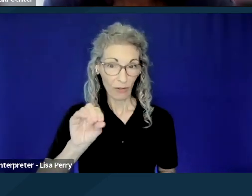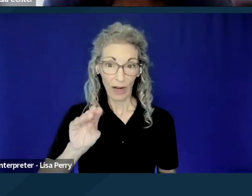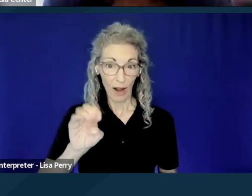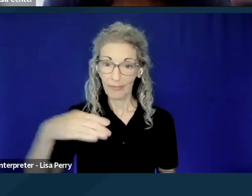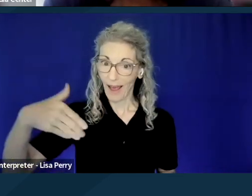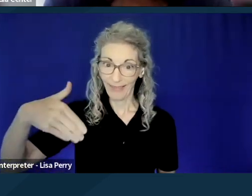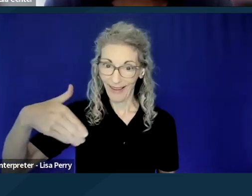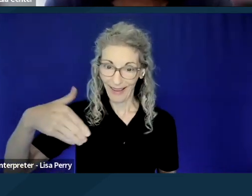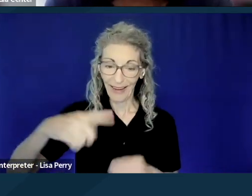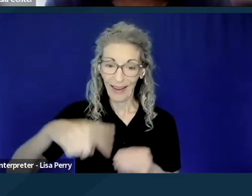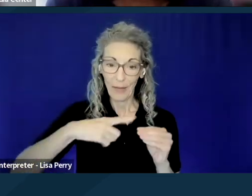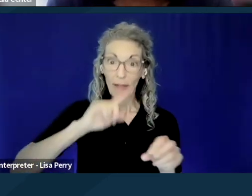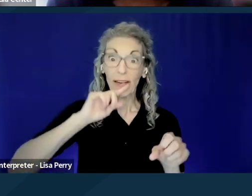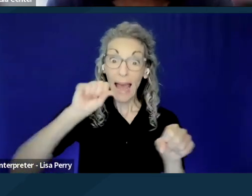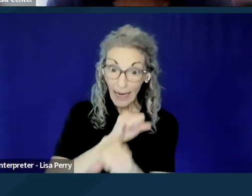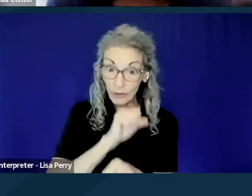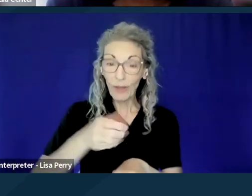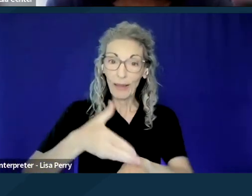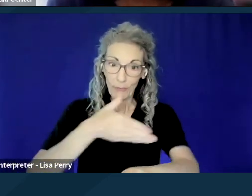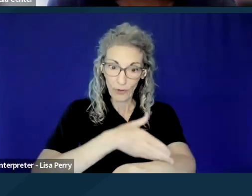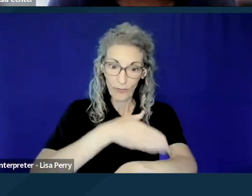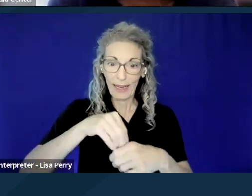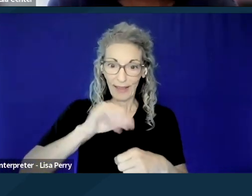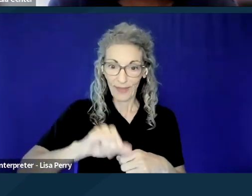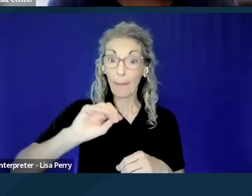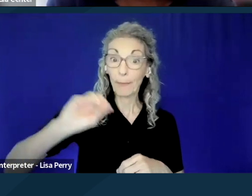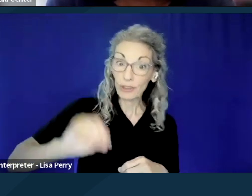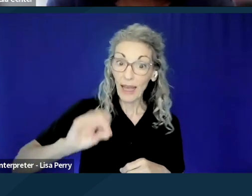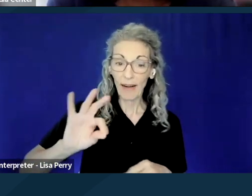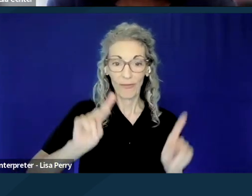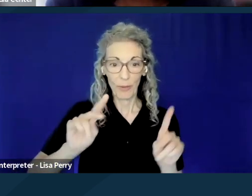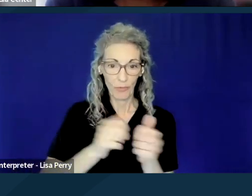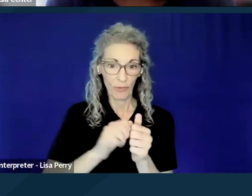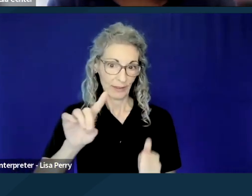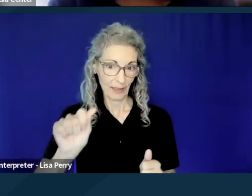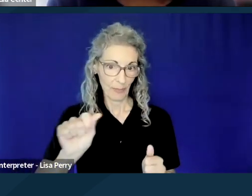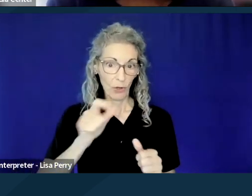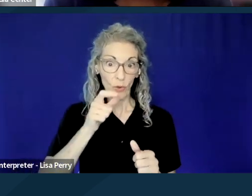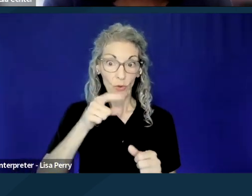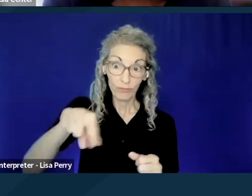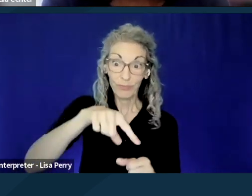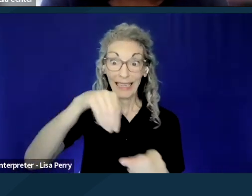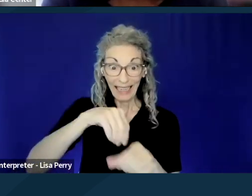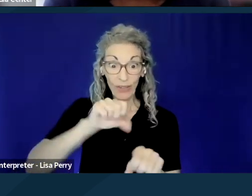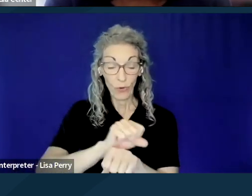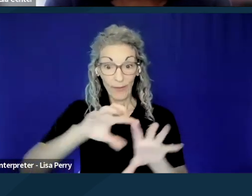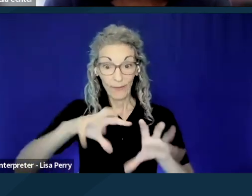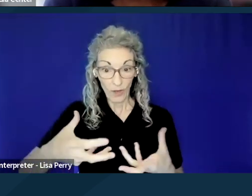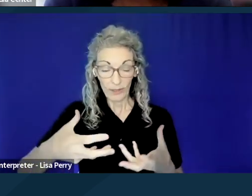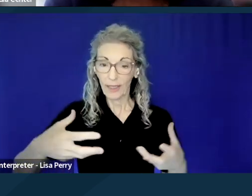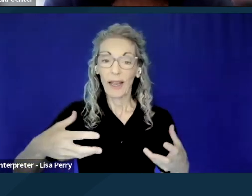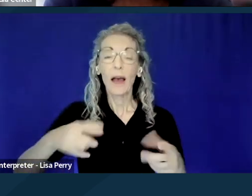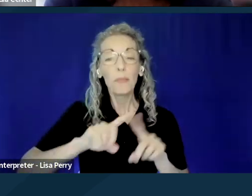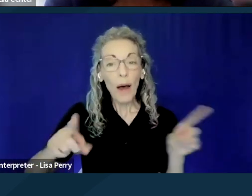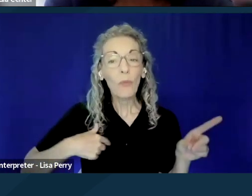about actual improvements in the percentage of people with disabilities in the workforce, but we do know that large majorities